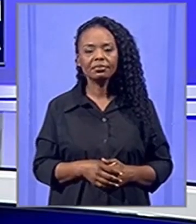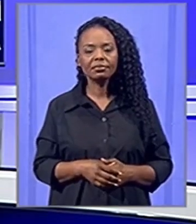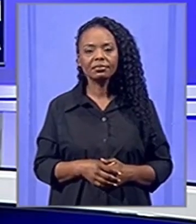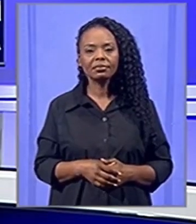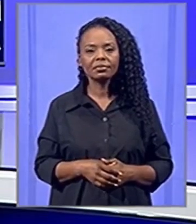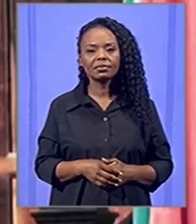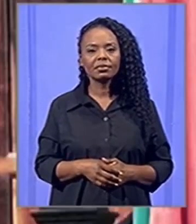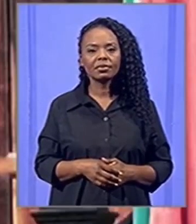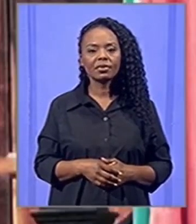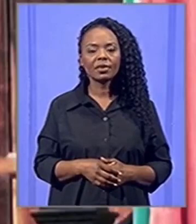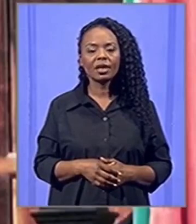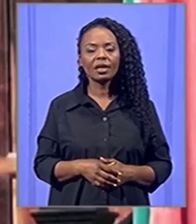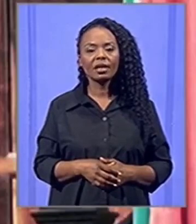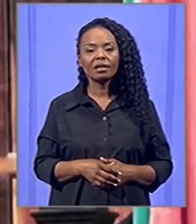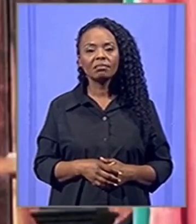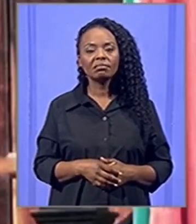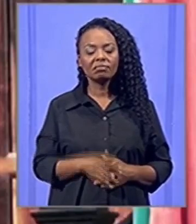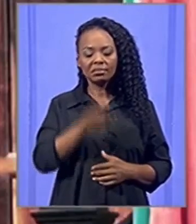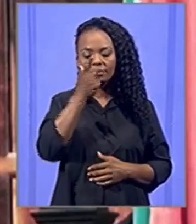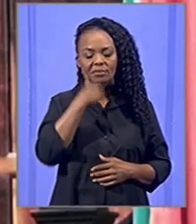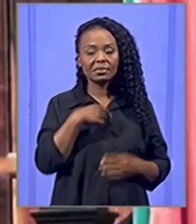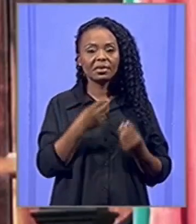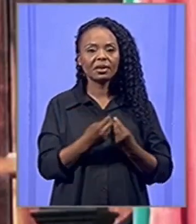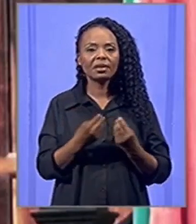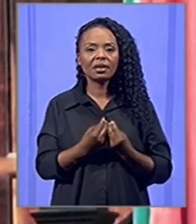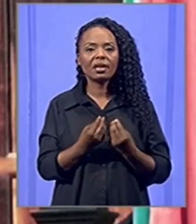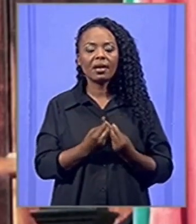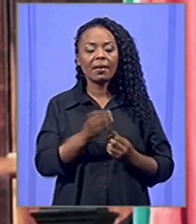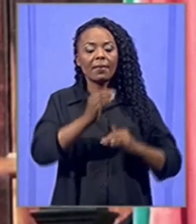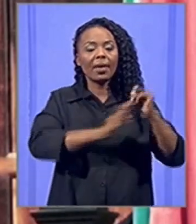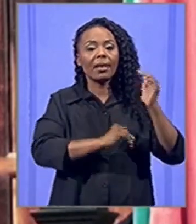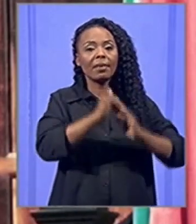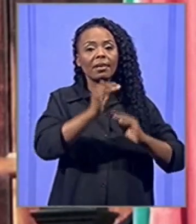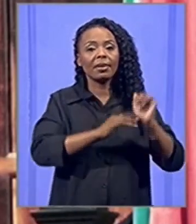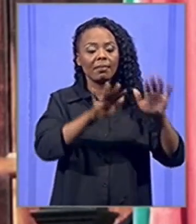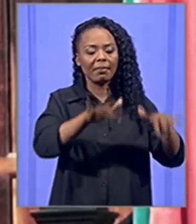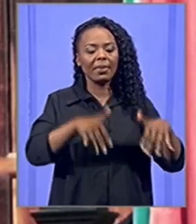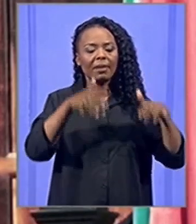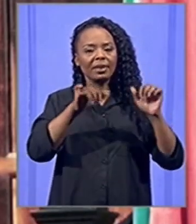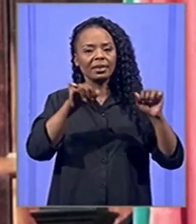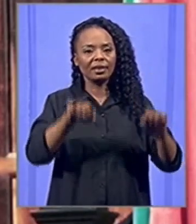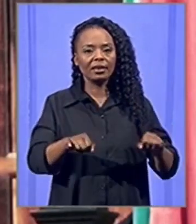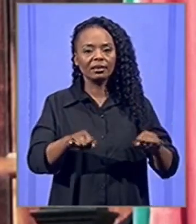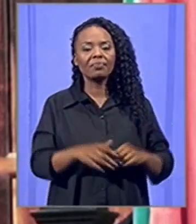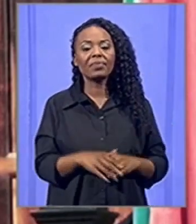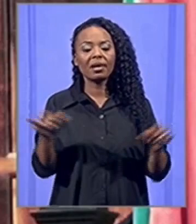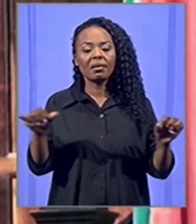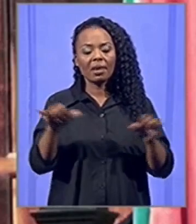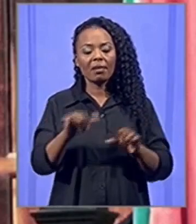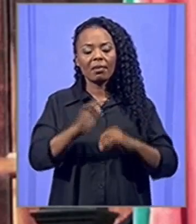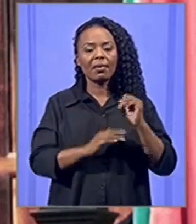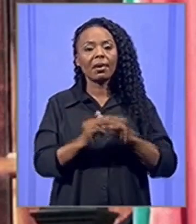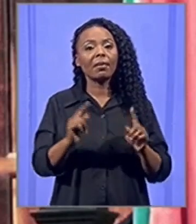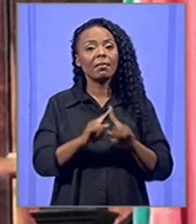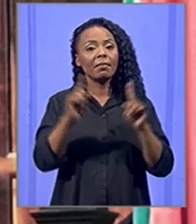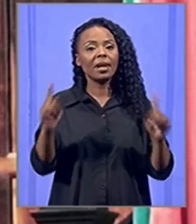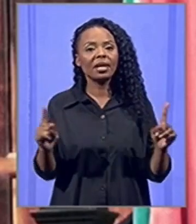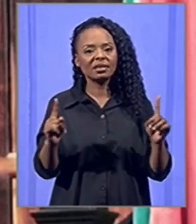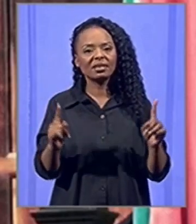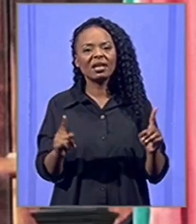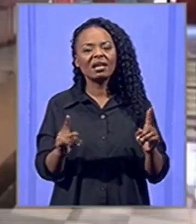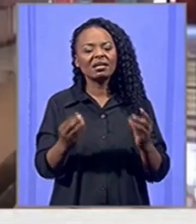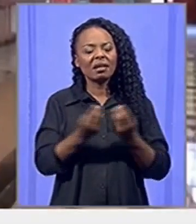The sad part is that as we are busy rebuilding Parliament, restoring Parliament, we have lost those